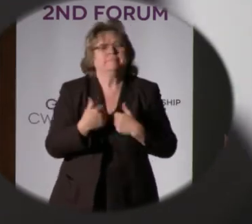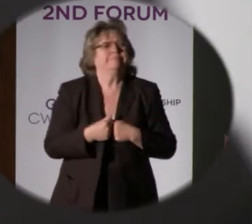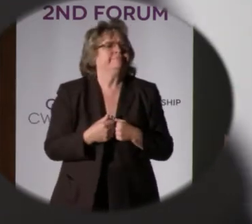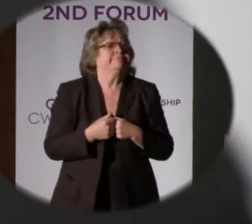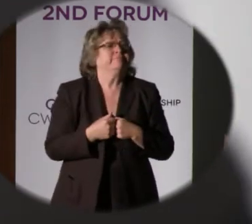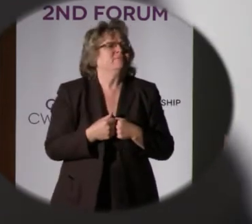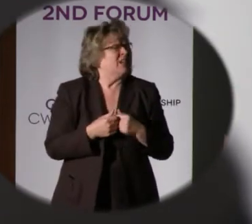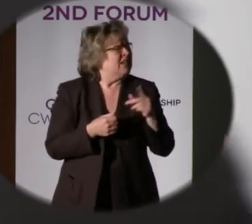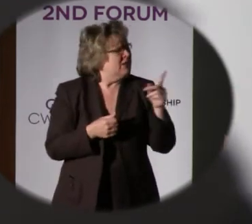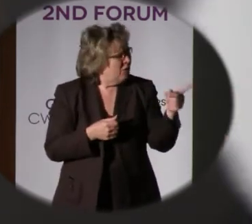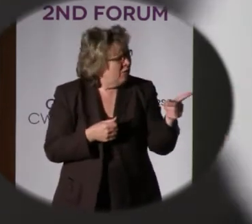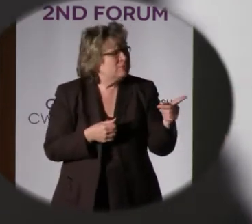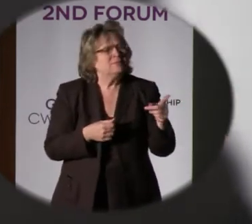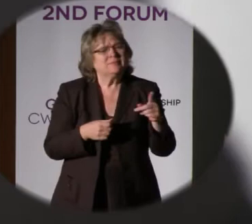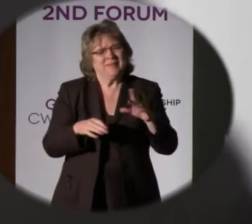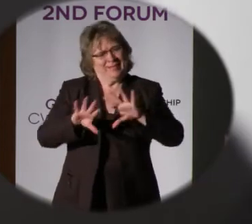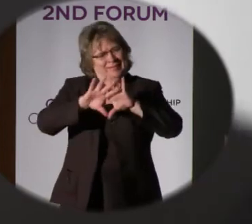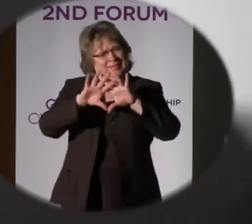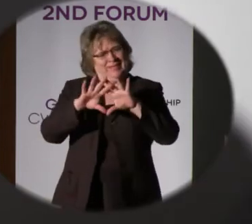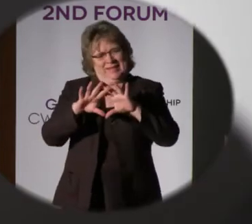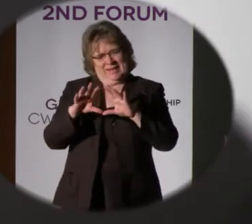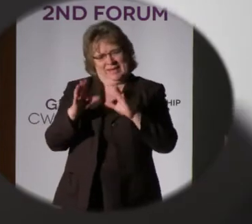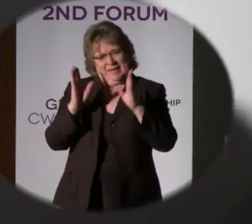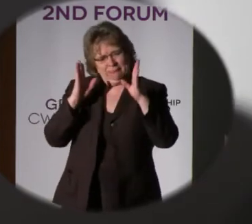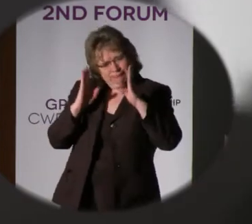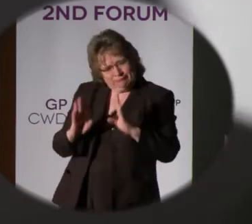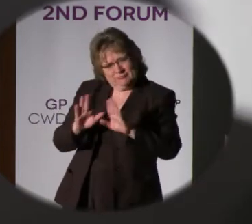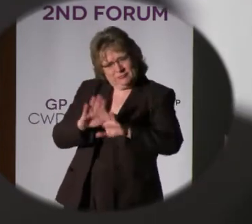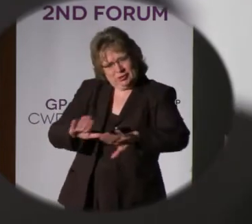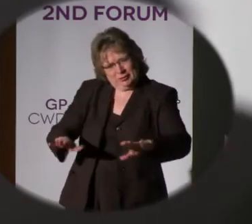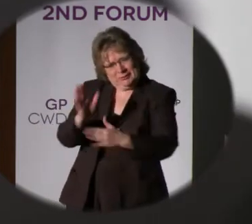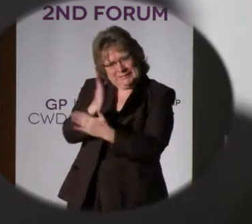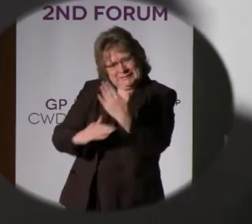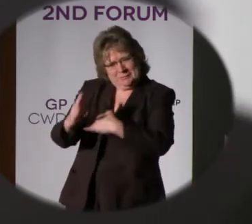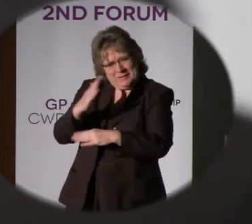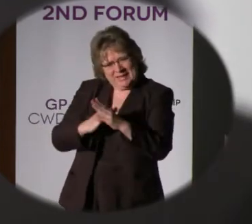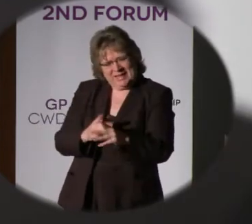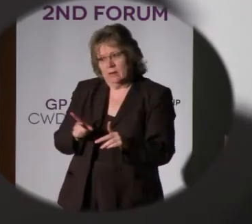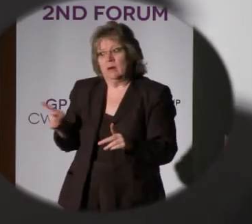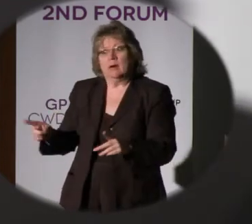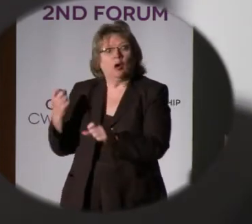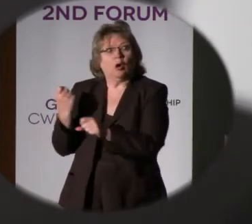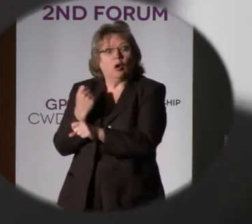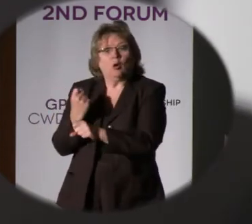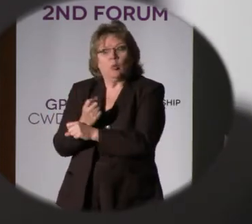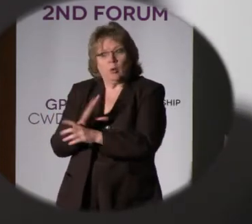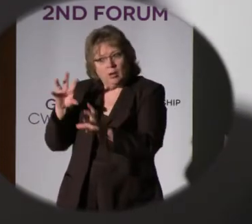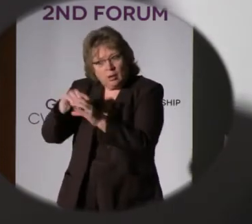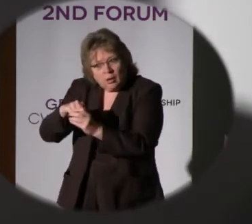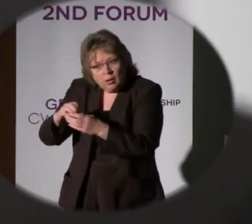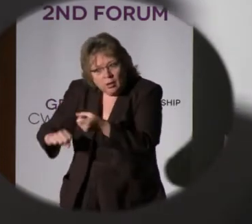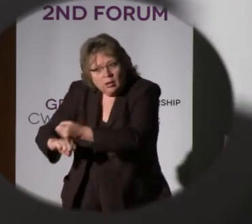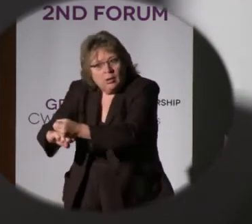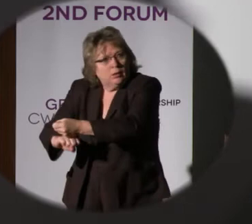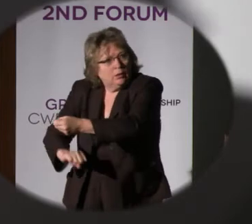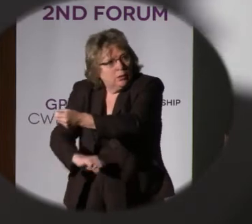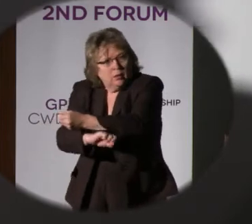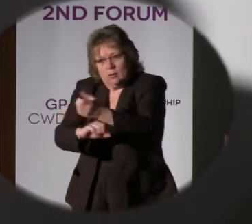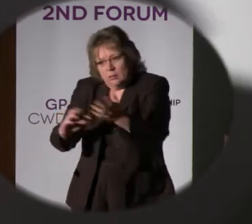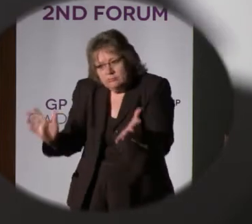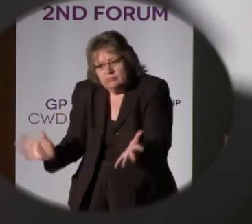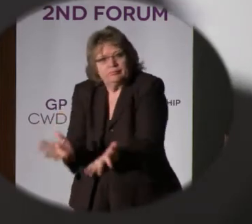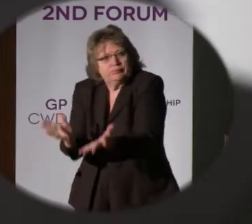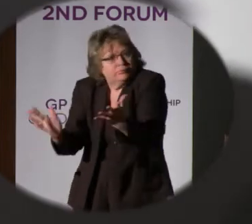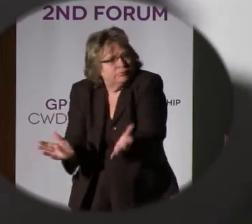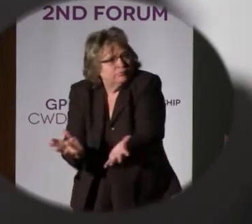important contributor to the issues, to dealing with the issues that really are improving the lives of children